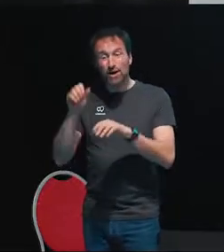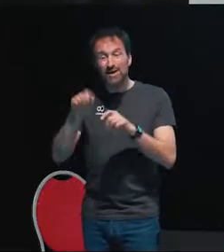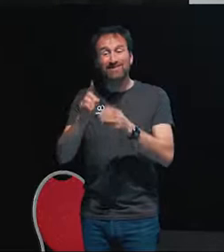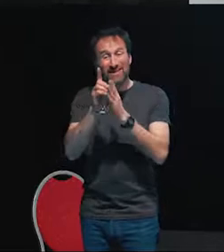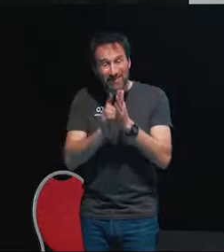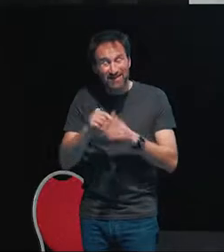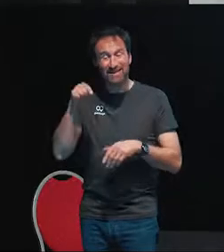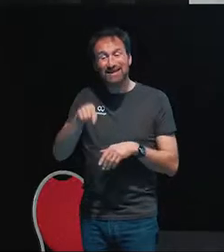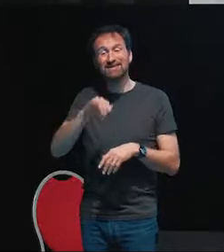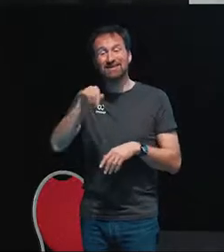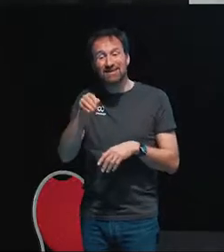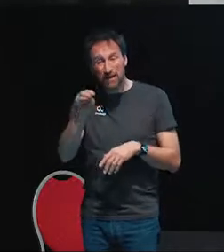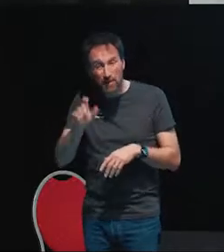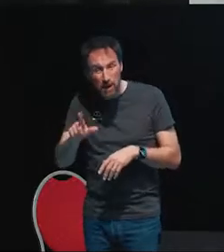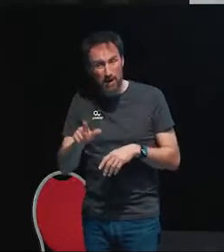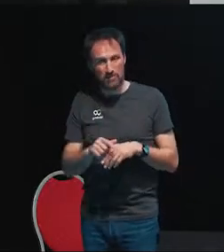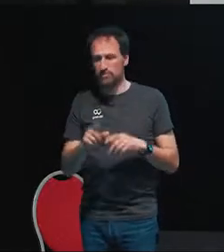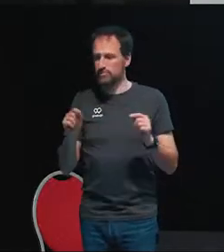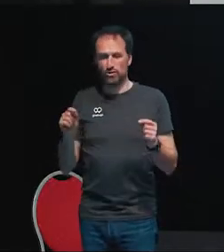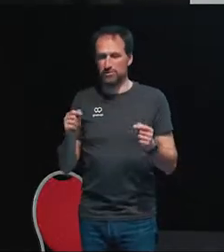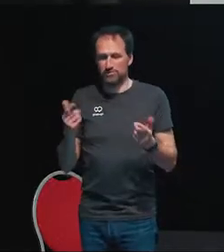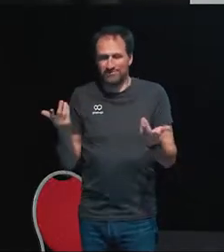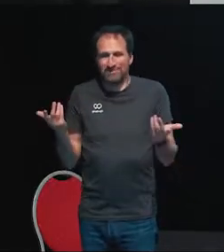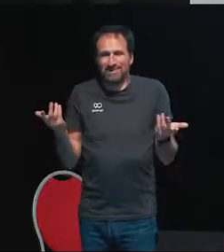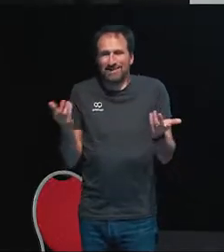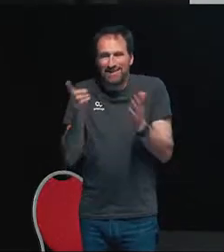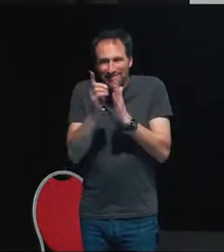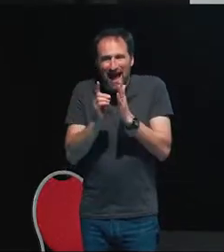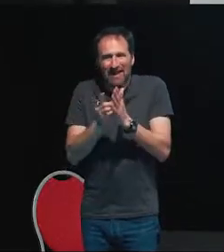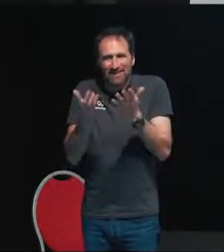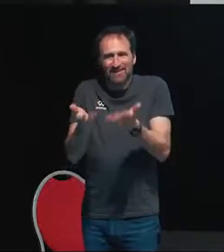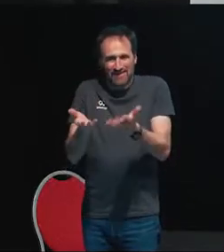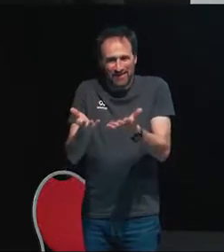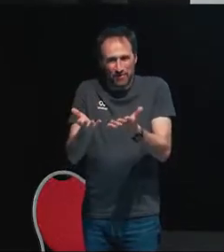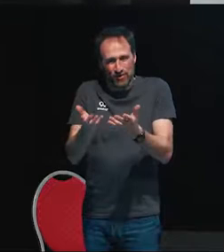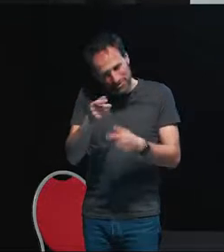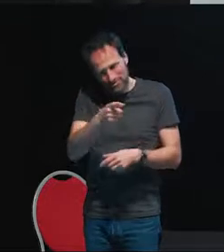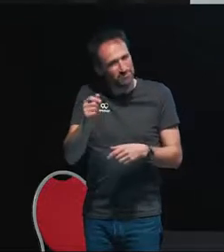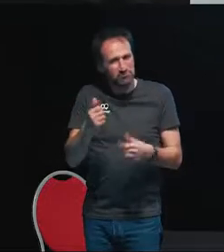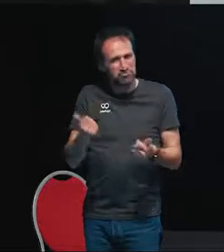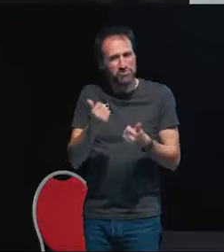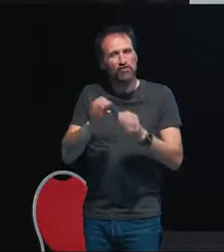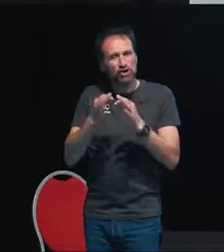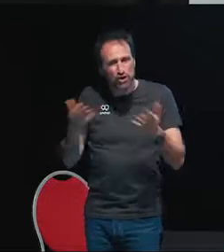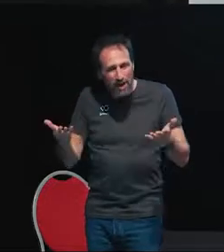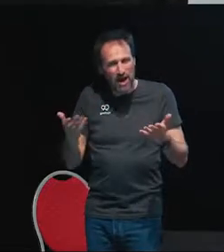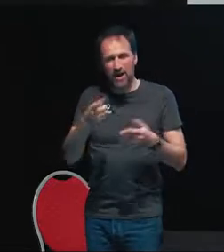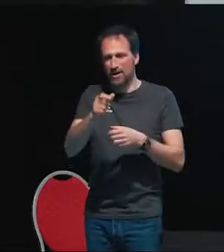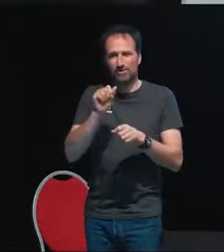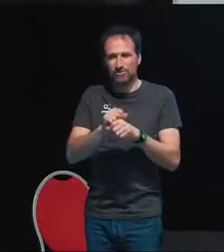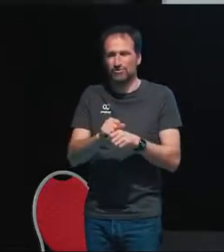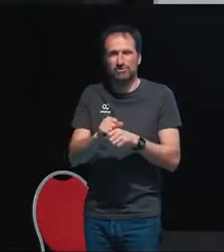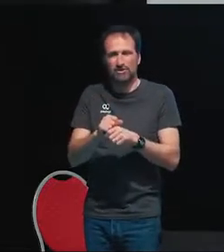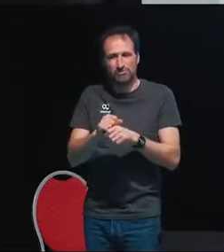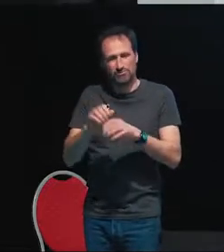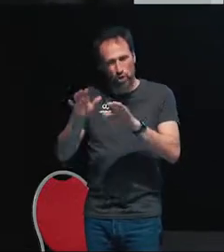in data so it's lower on the ladder of abstraction than if you were to program all of it and not write any tests for it so that's kind of cool